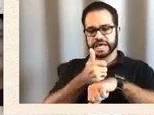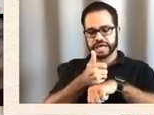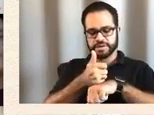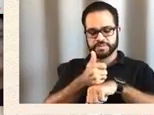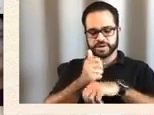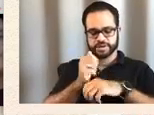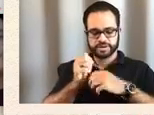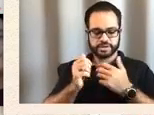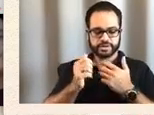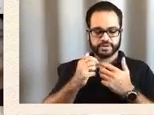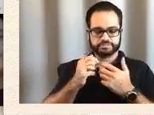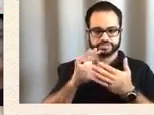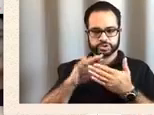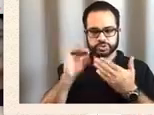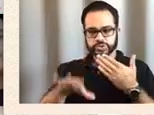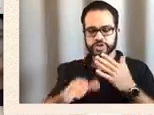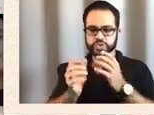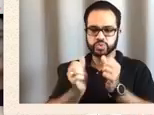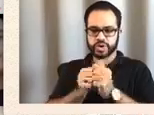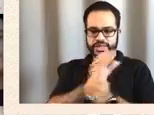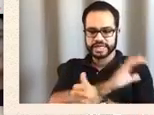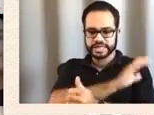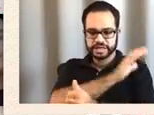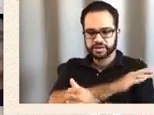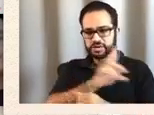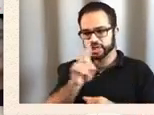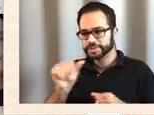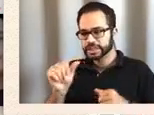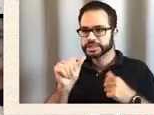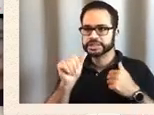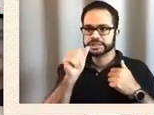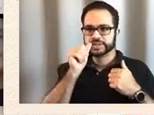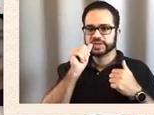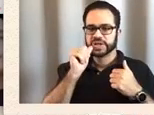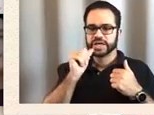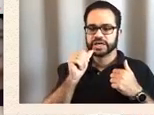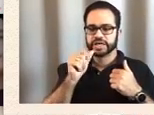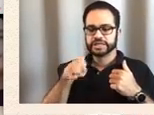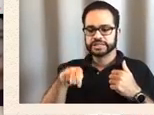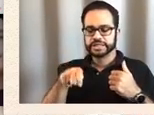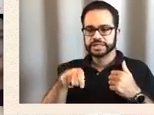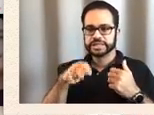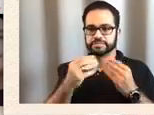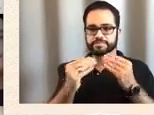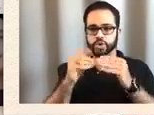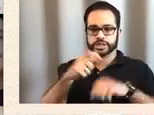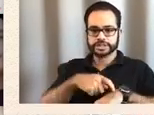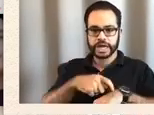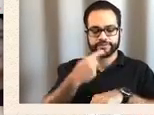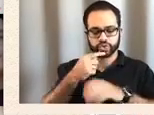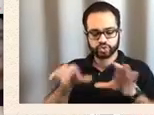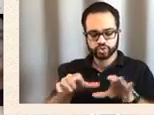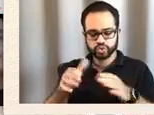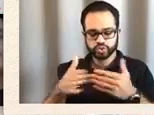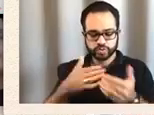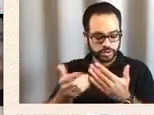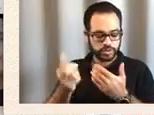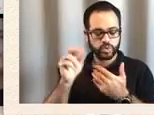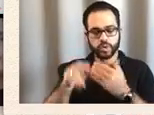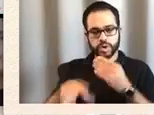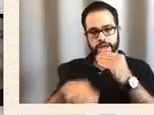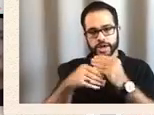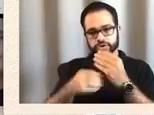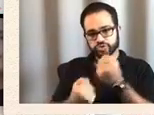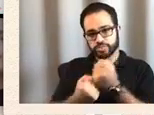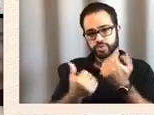with quote unquote disabilities um, need extra time to do things or extra supports. So I'm going to turn to you,